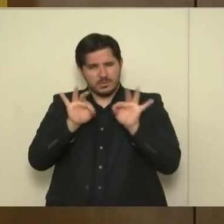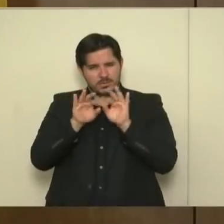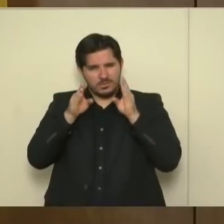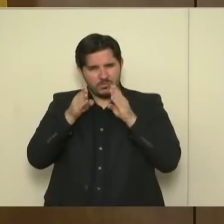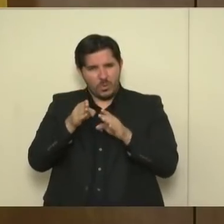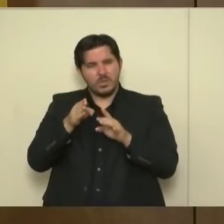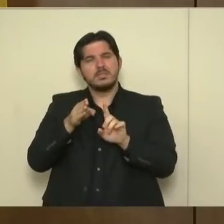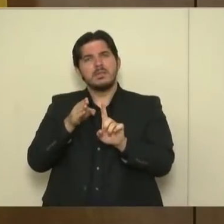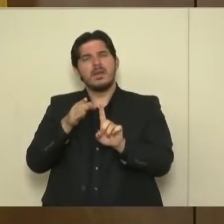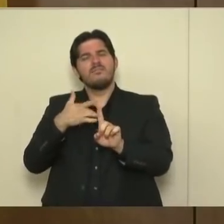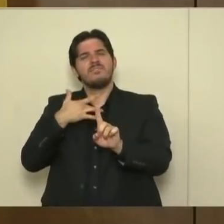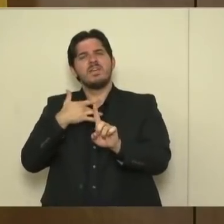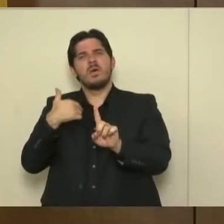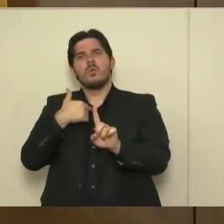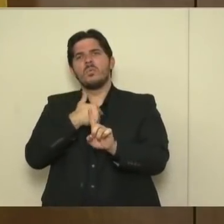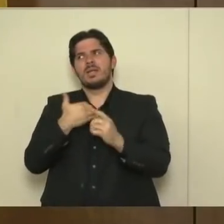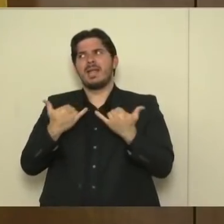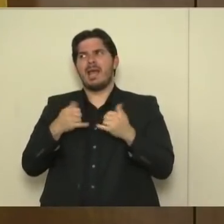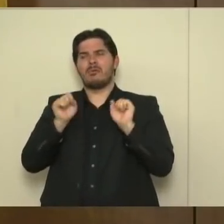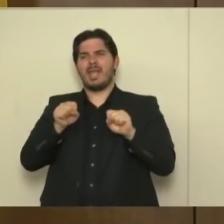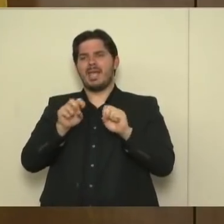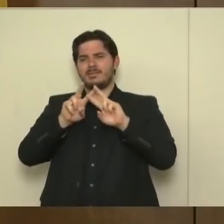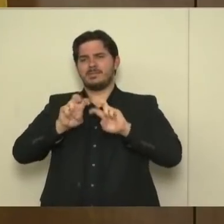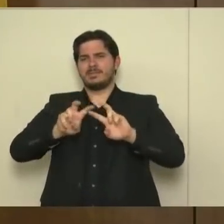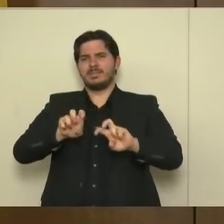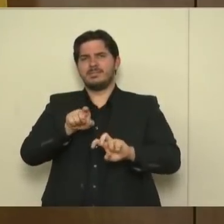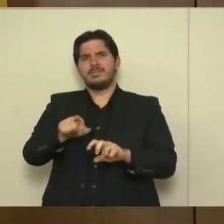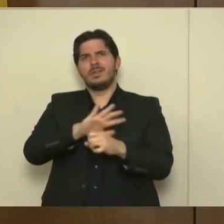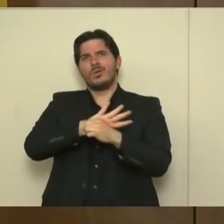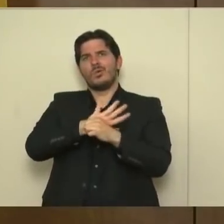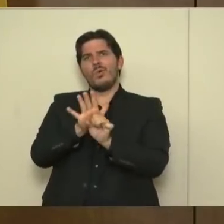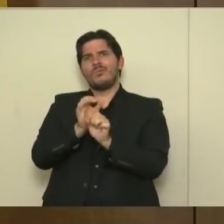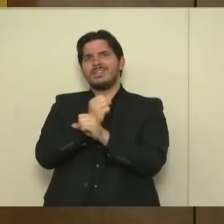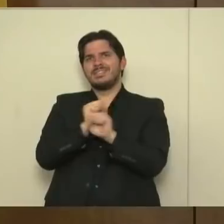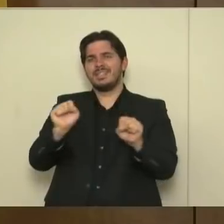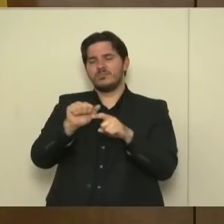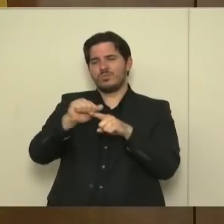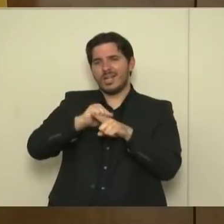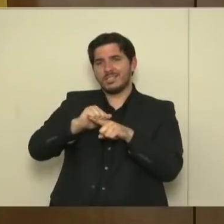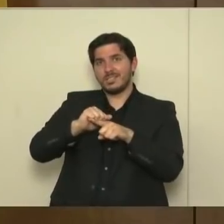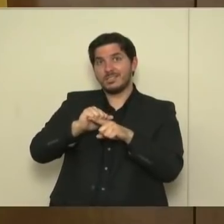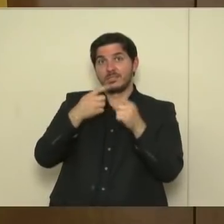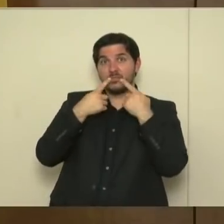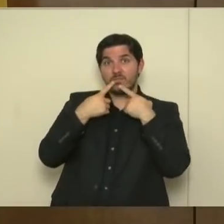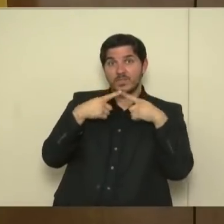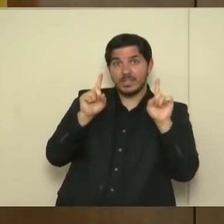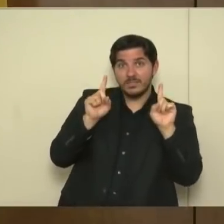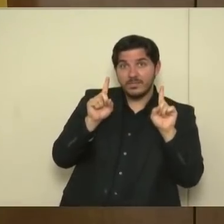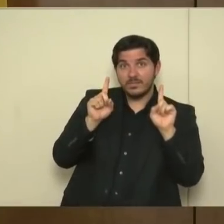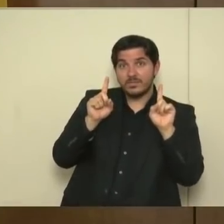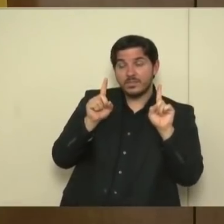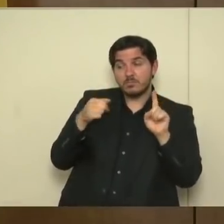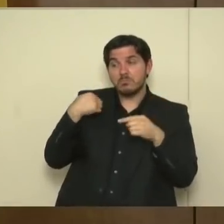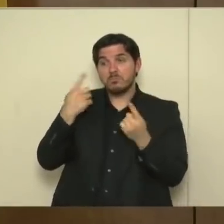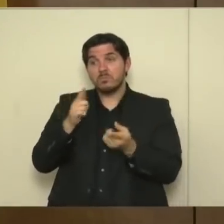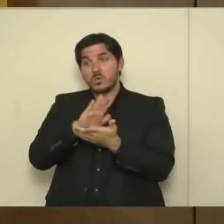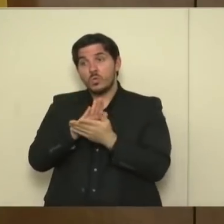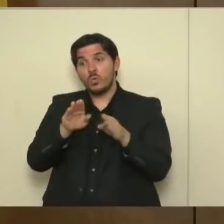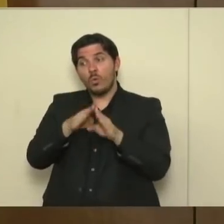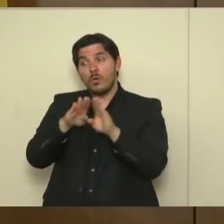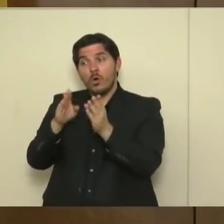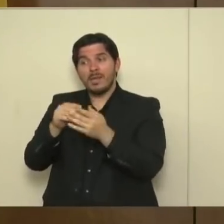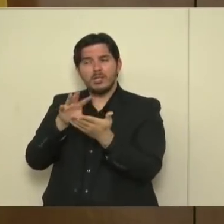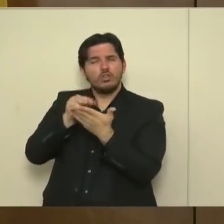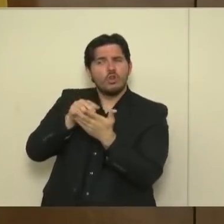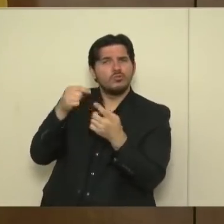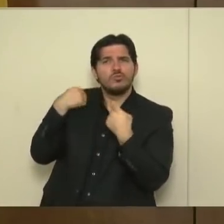position to really look at the COVID safe practices are effective, what we've learned in our school reopening, hybrid model, K